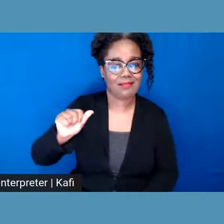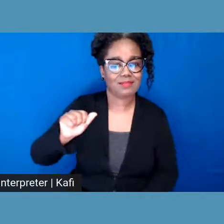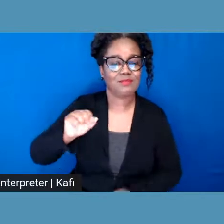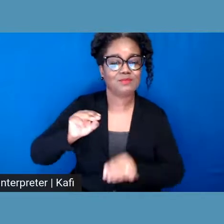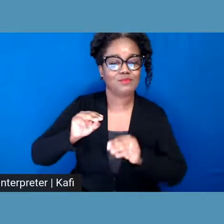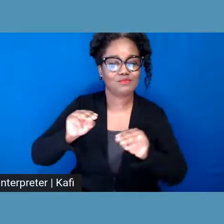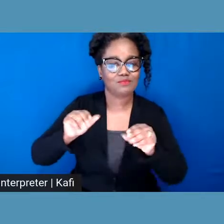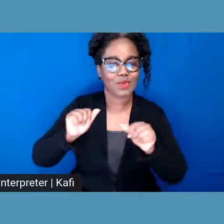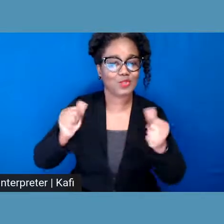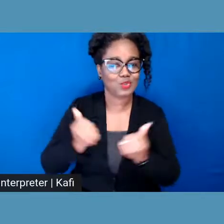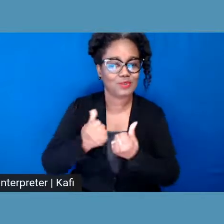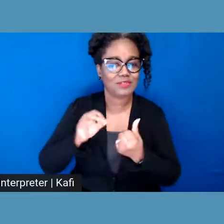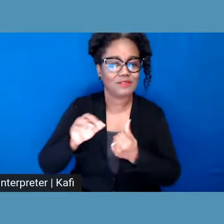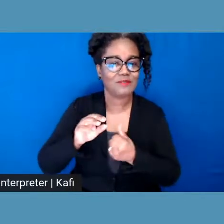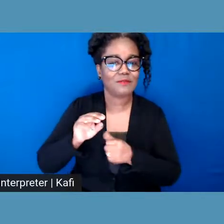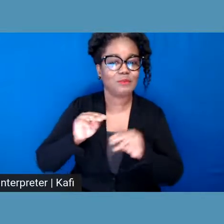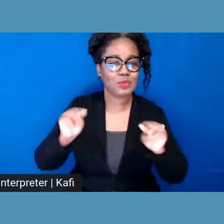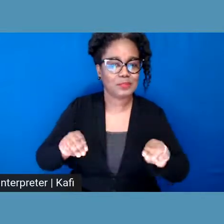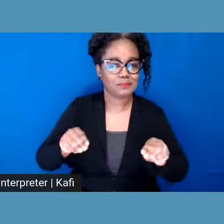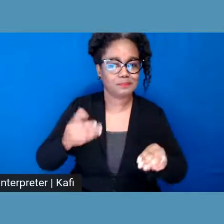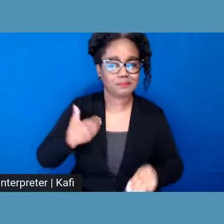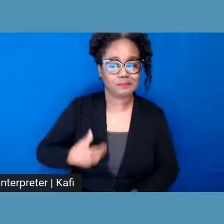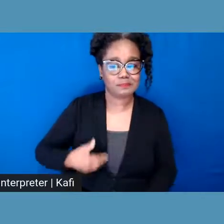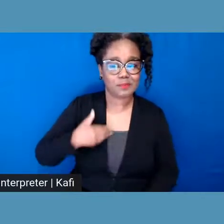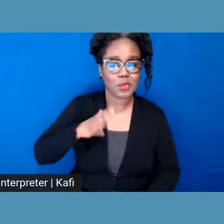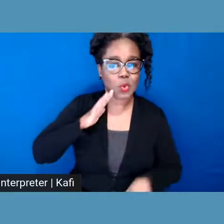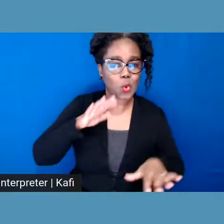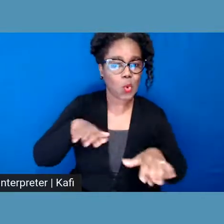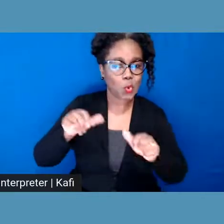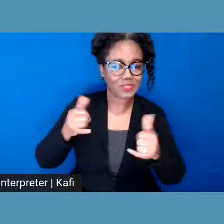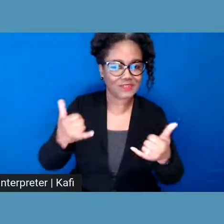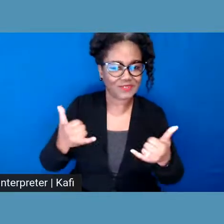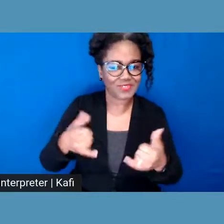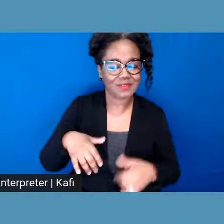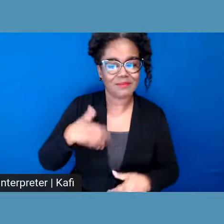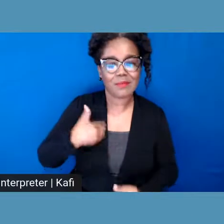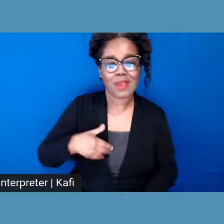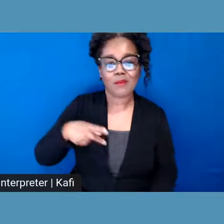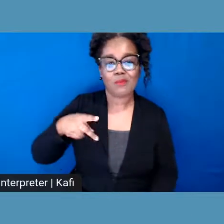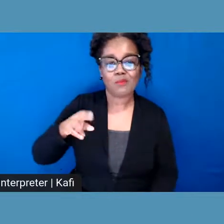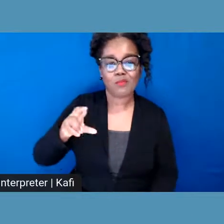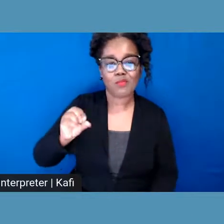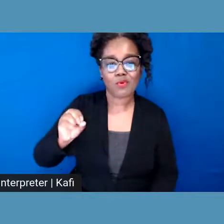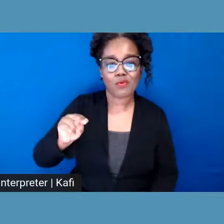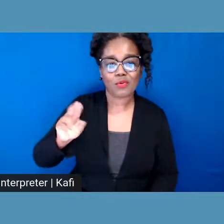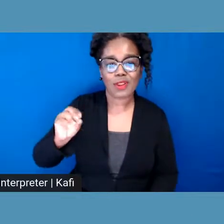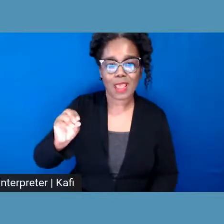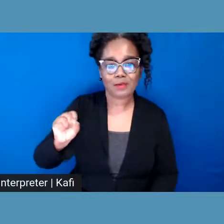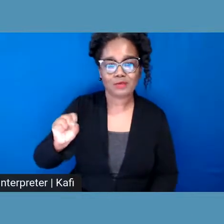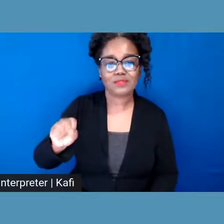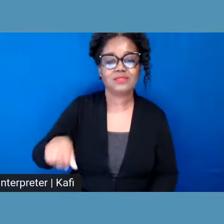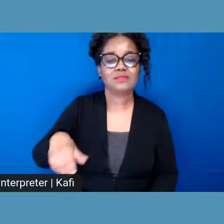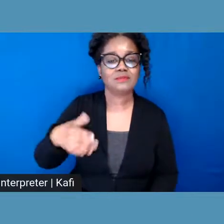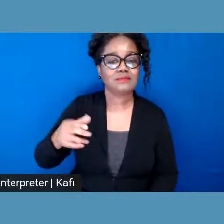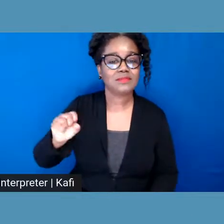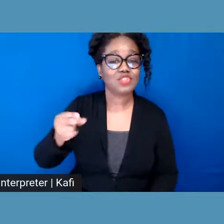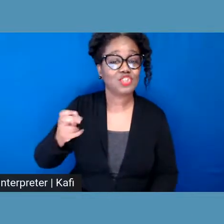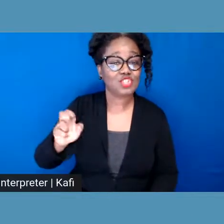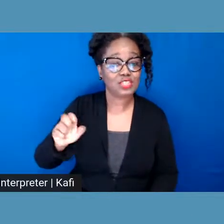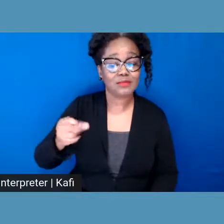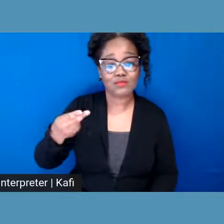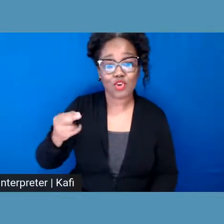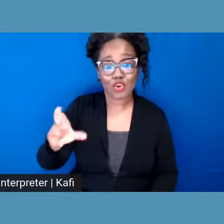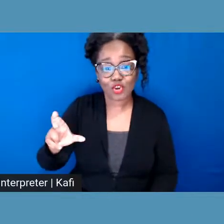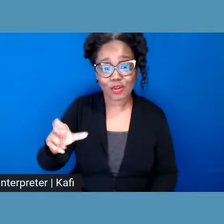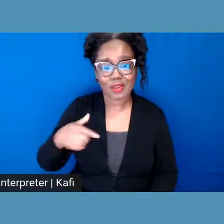program. My pronouns are she, her. I am a white female with brown, long, wavy hair, red glasses, and I am wearing